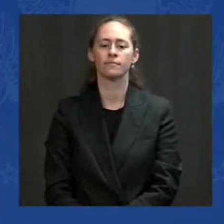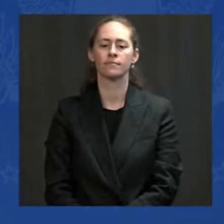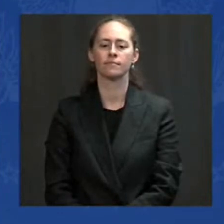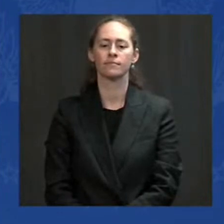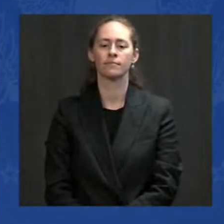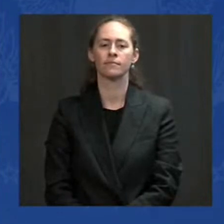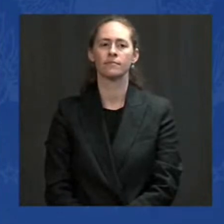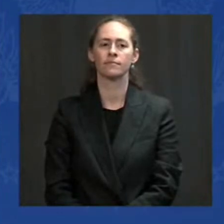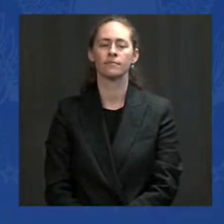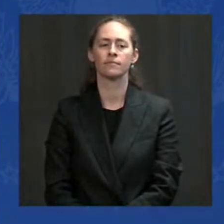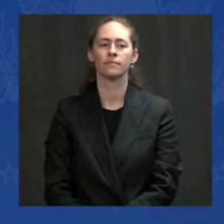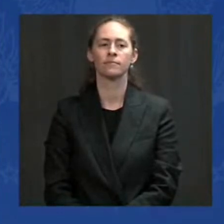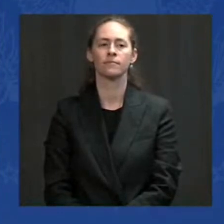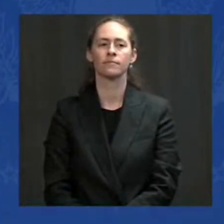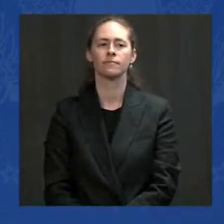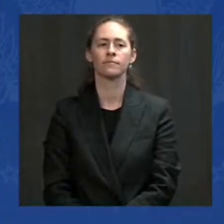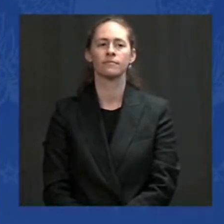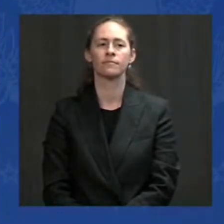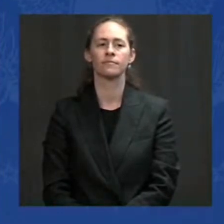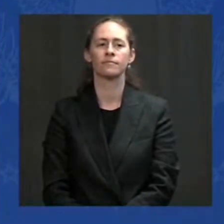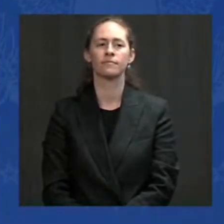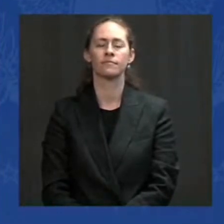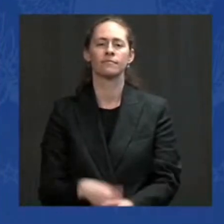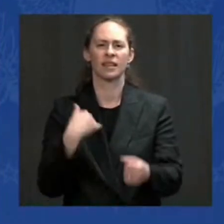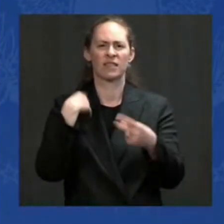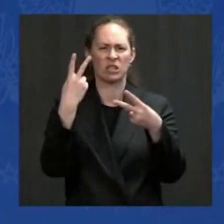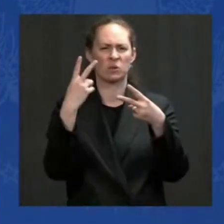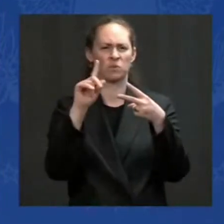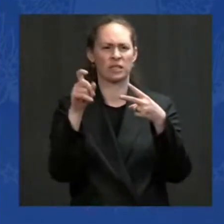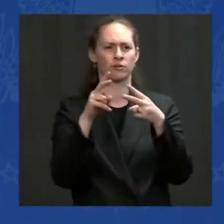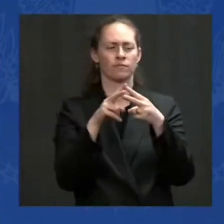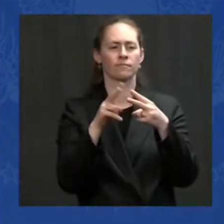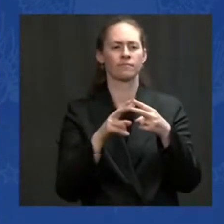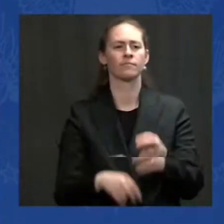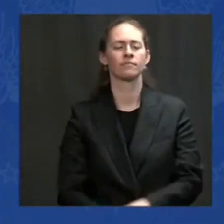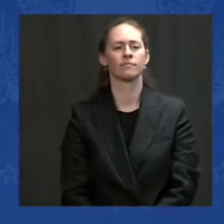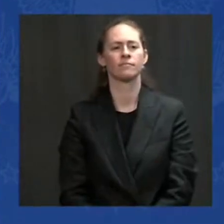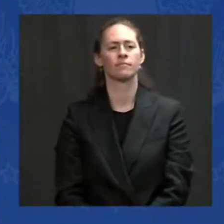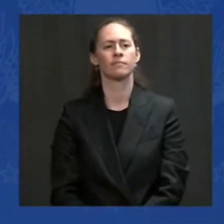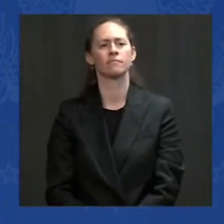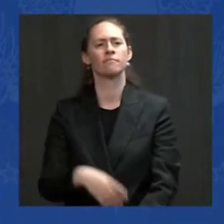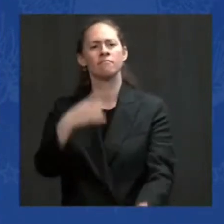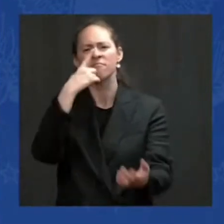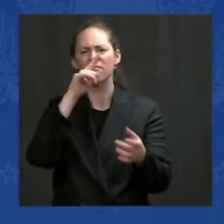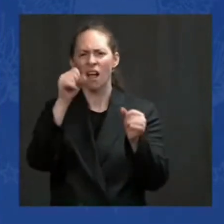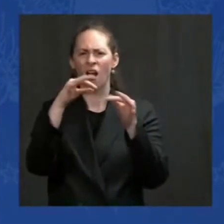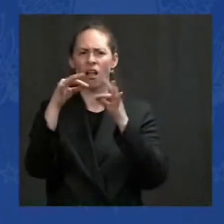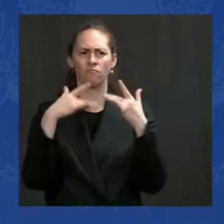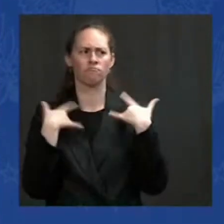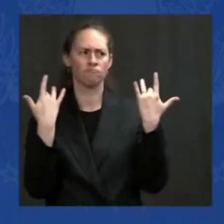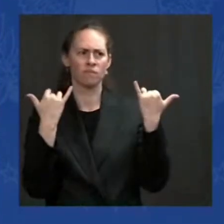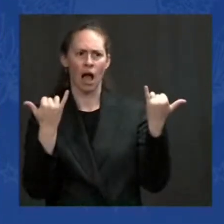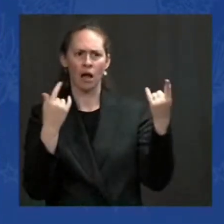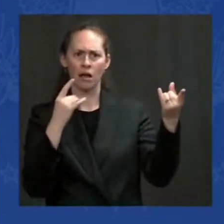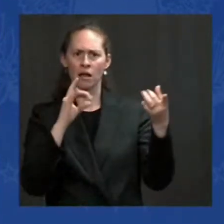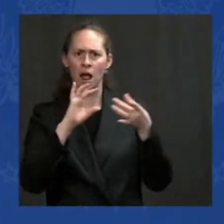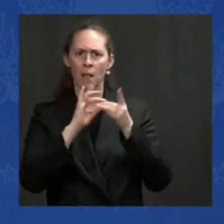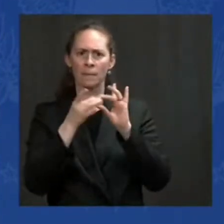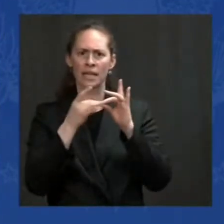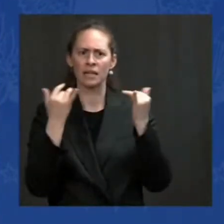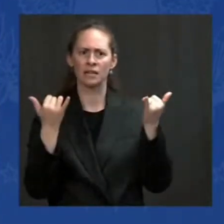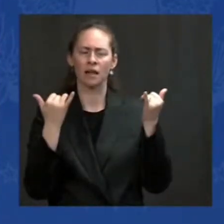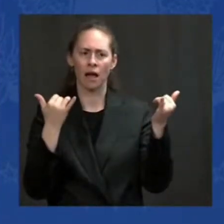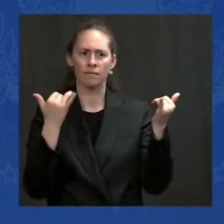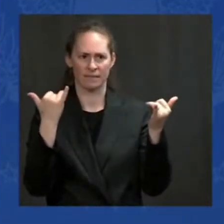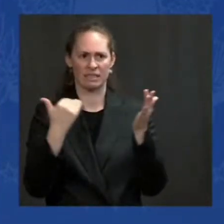Thanks very much. Two questions. Jeff, could you weigh in on the Olympics and given the new state of emergency,